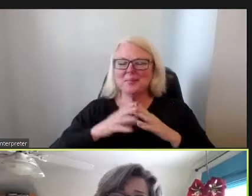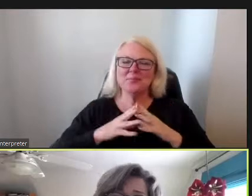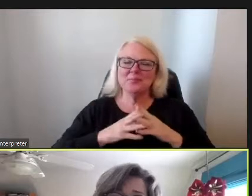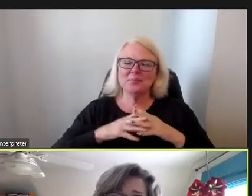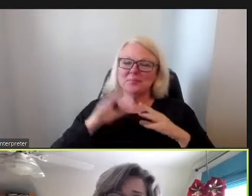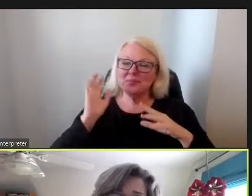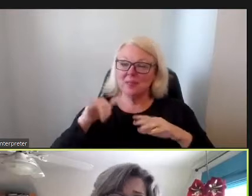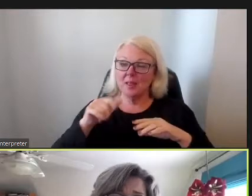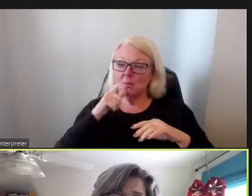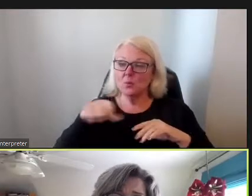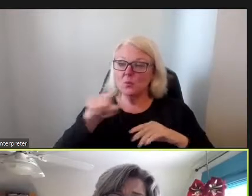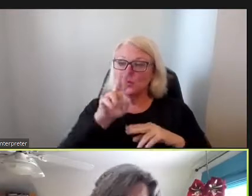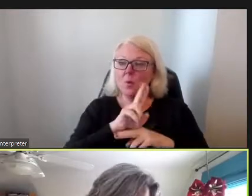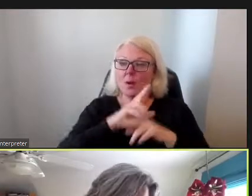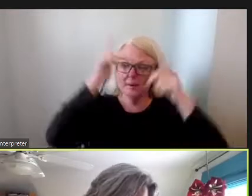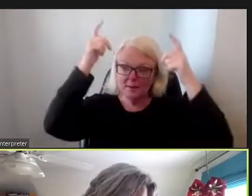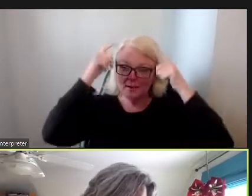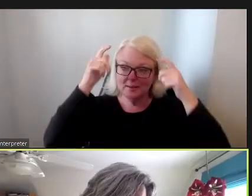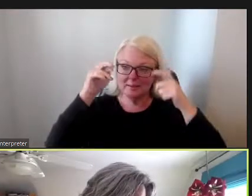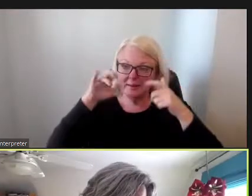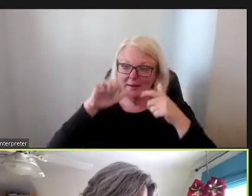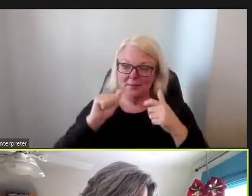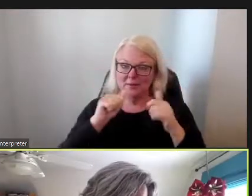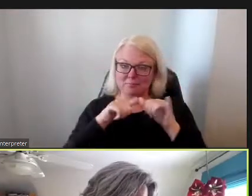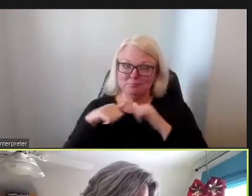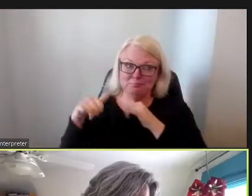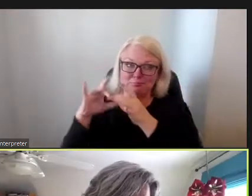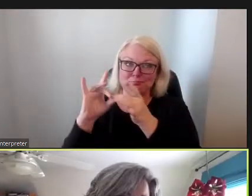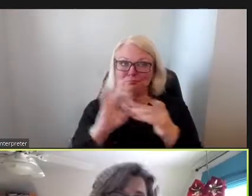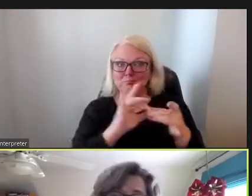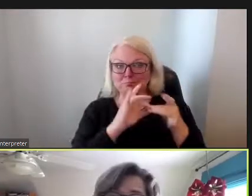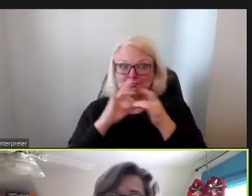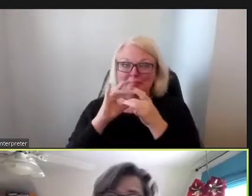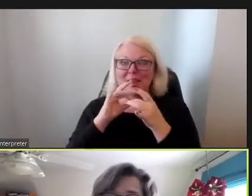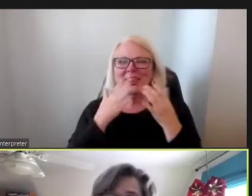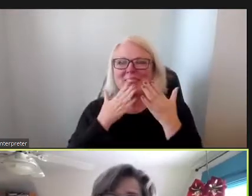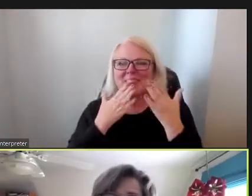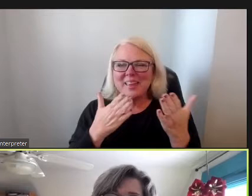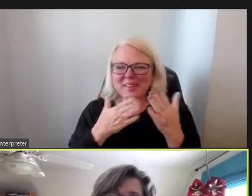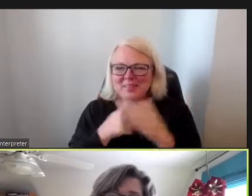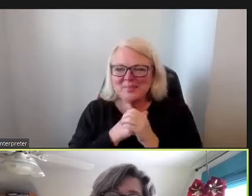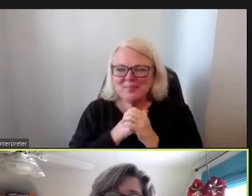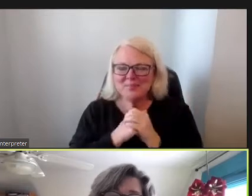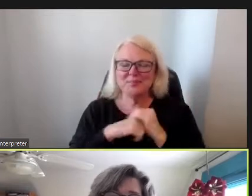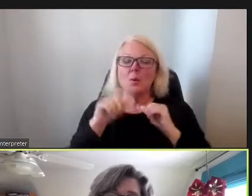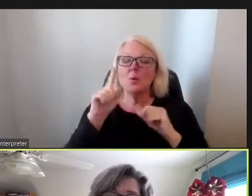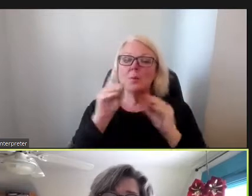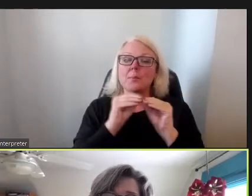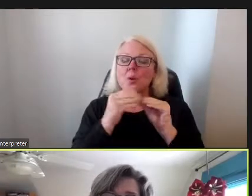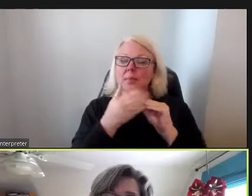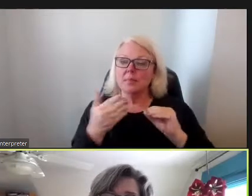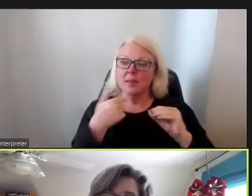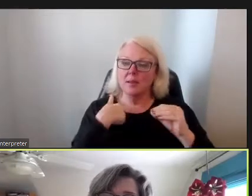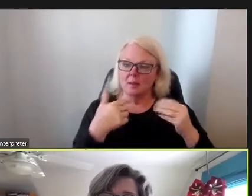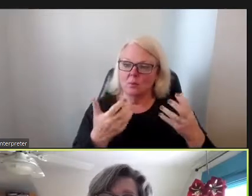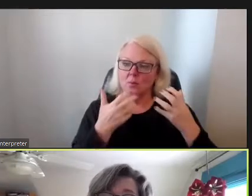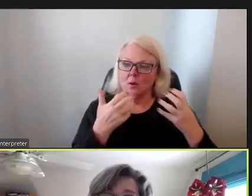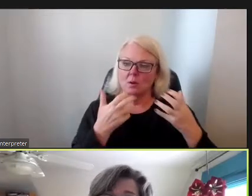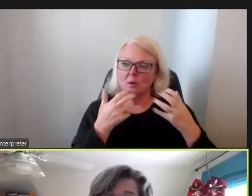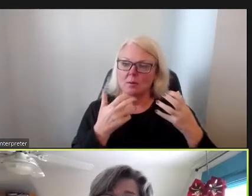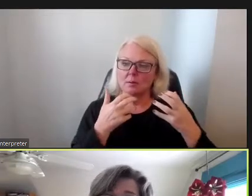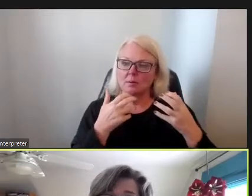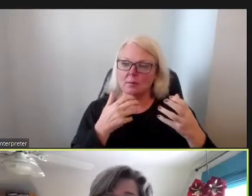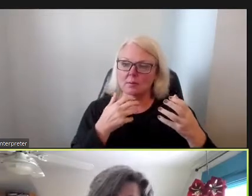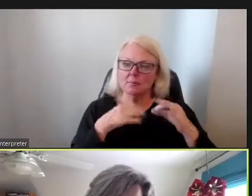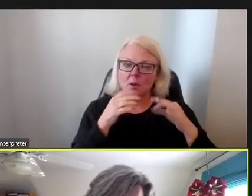those who are wearing tiaras in solidarity, thank you. Now there's one more thing I want to frame about who